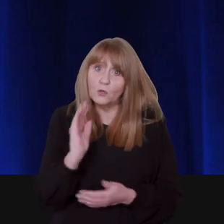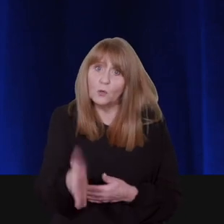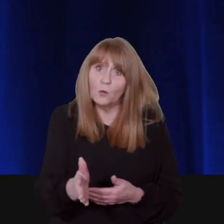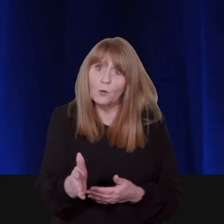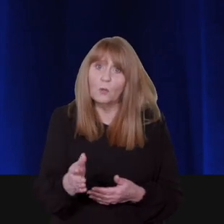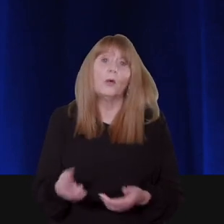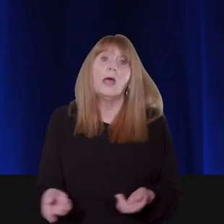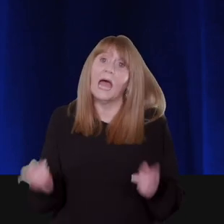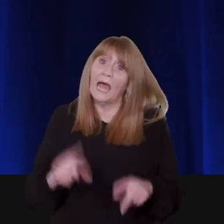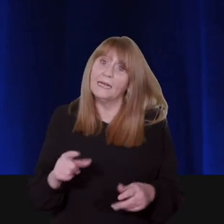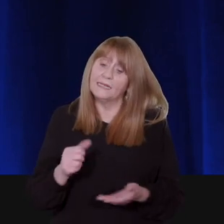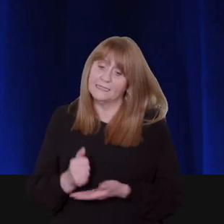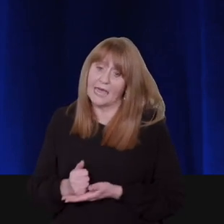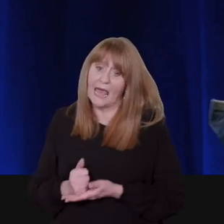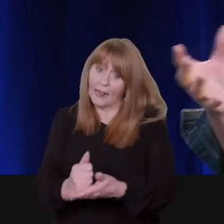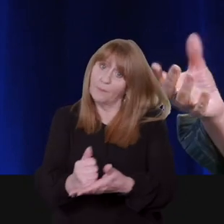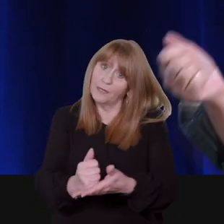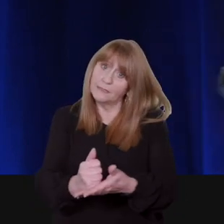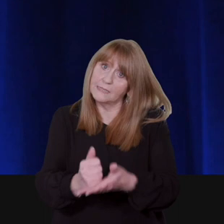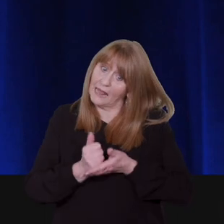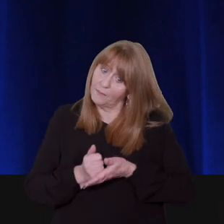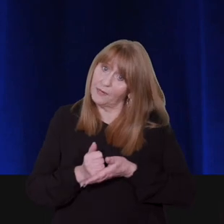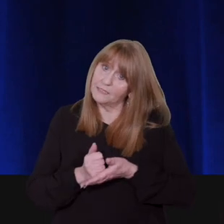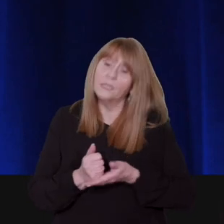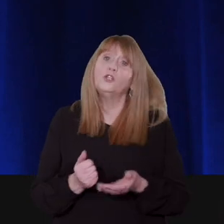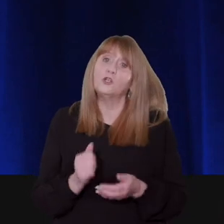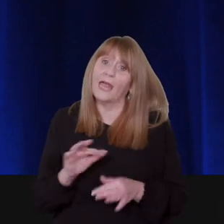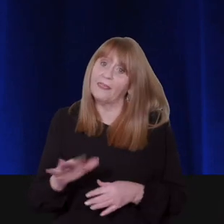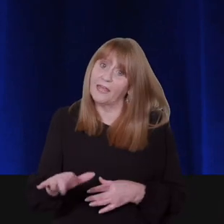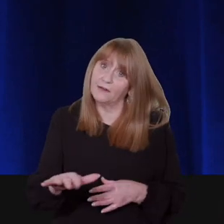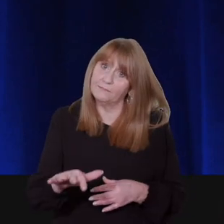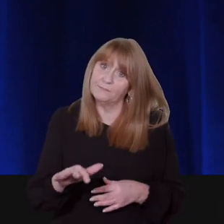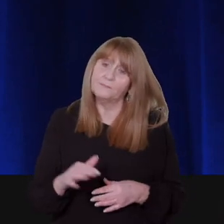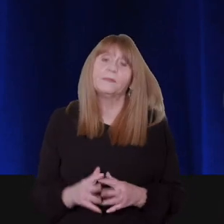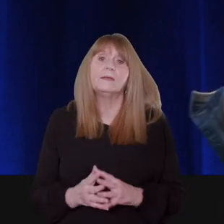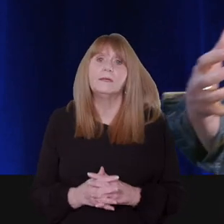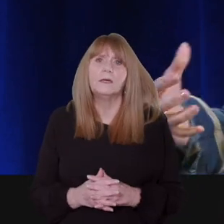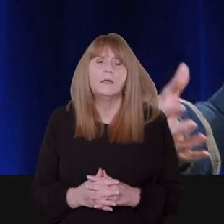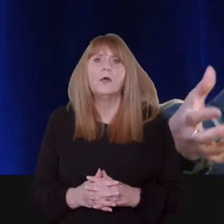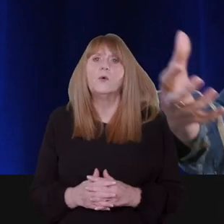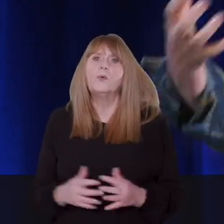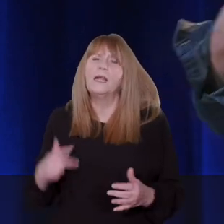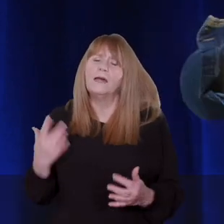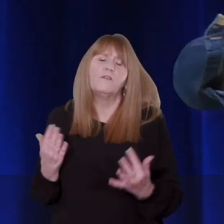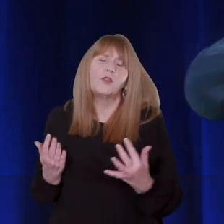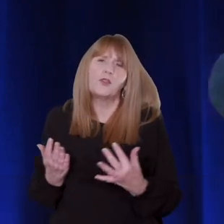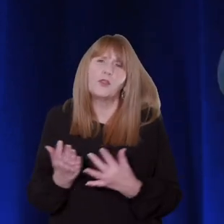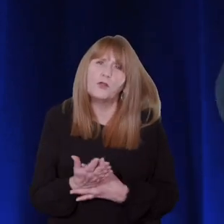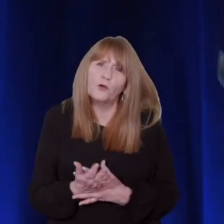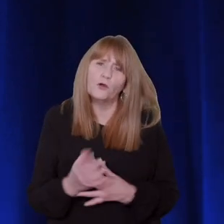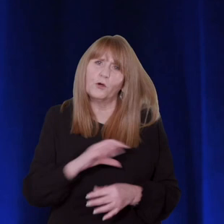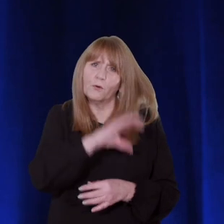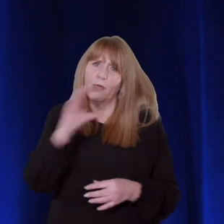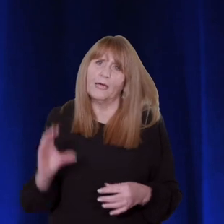progress of our pathway. We can do it in Christ. We do it through Christ. We live because we've allowed him to